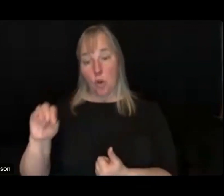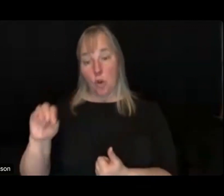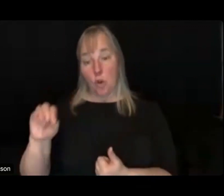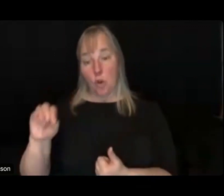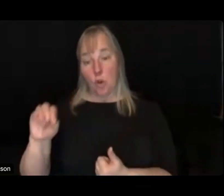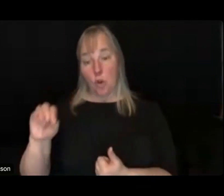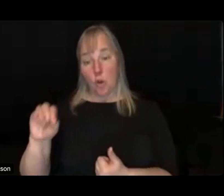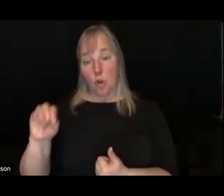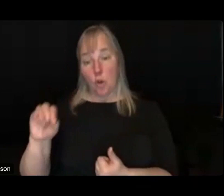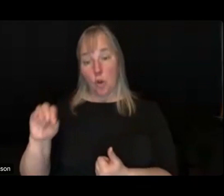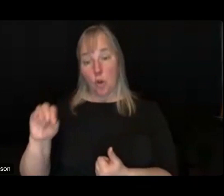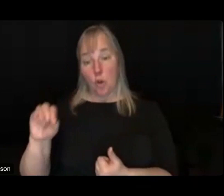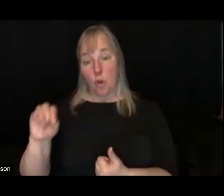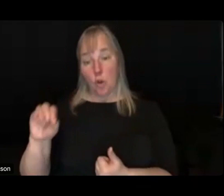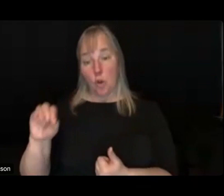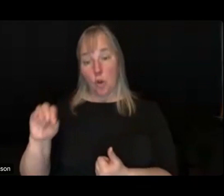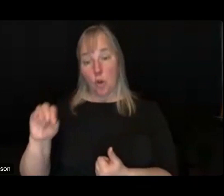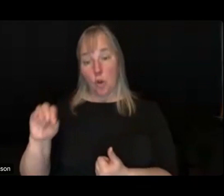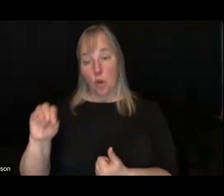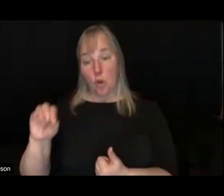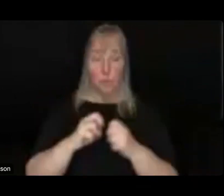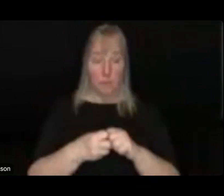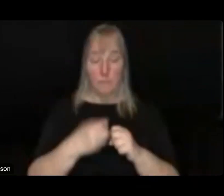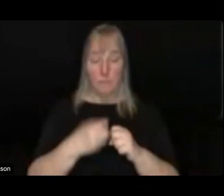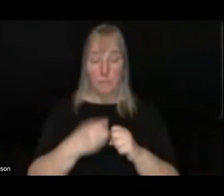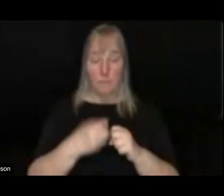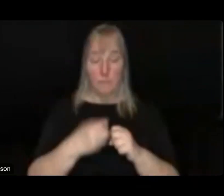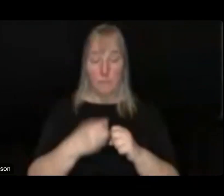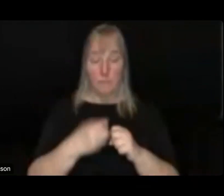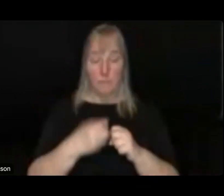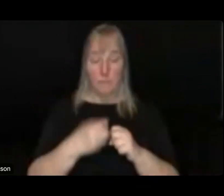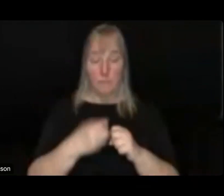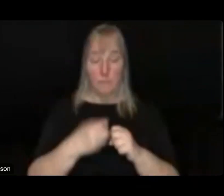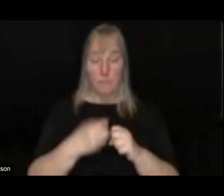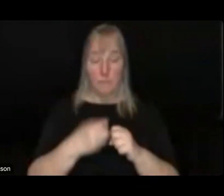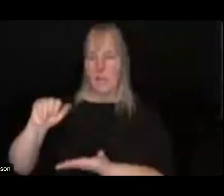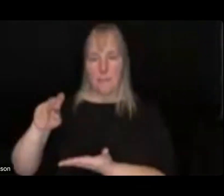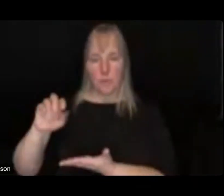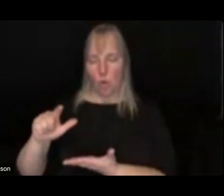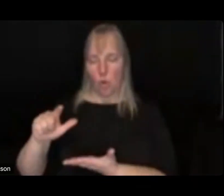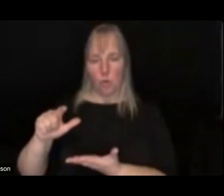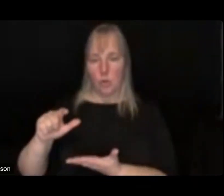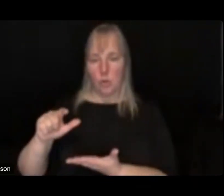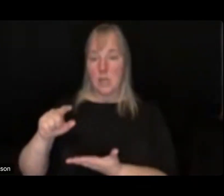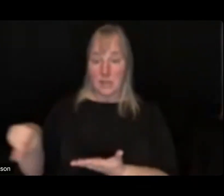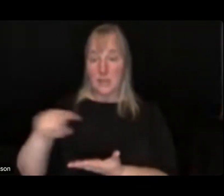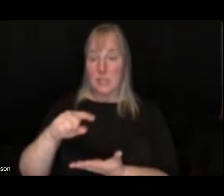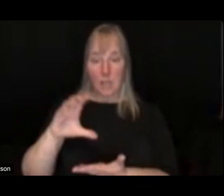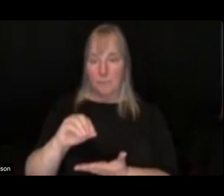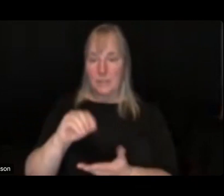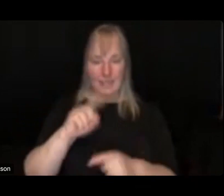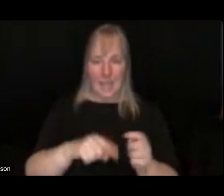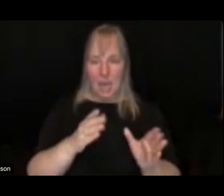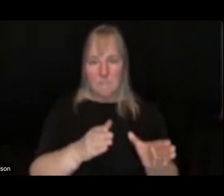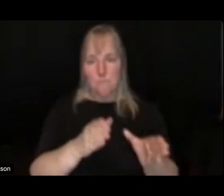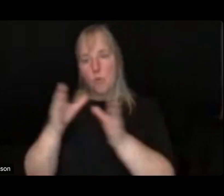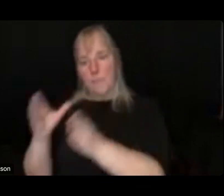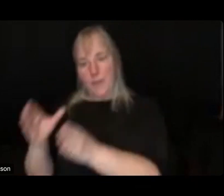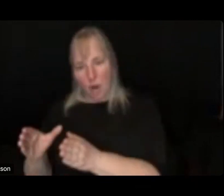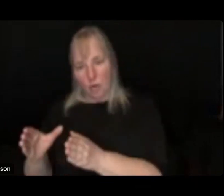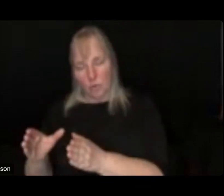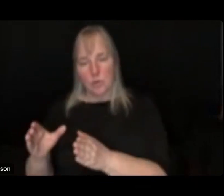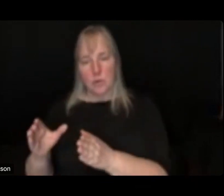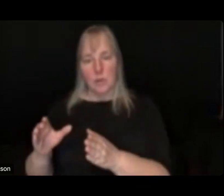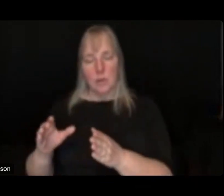because without capital, these companies cannot move out of that entrepreneurial space that we've been nurturing them in. And again, this is not just a